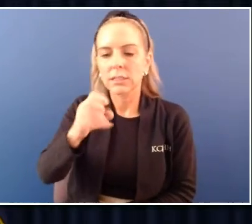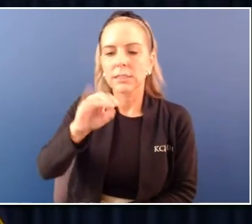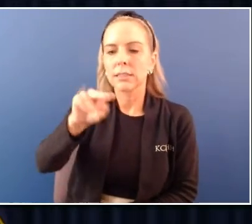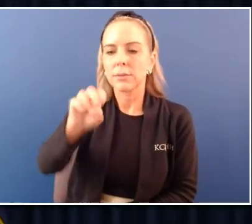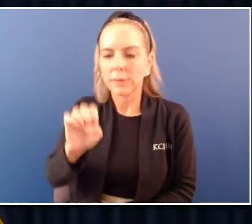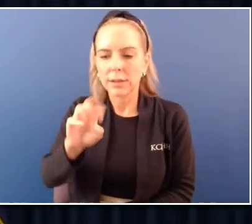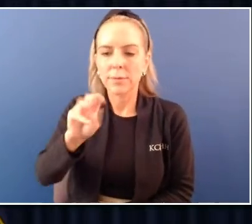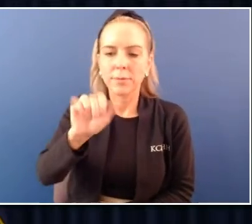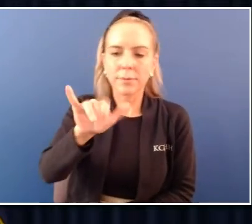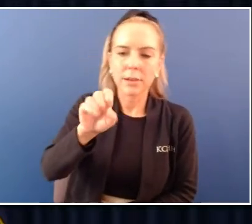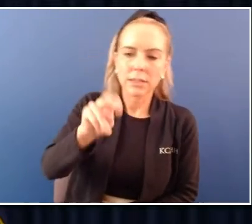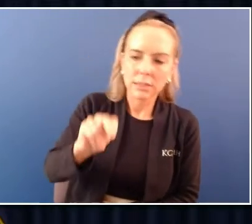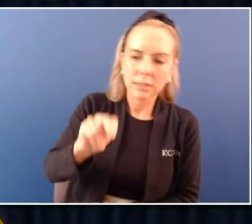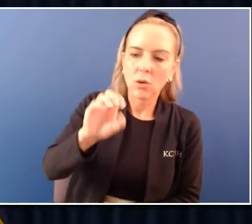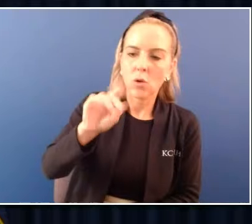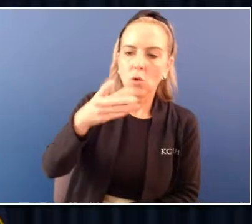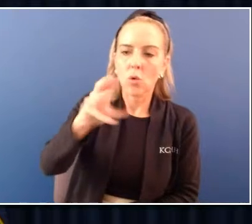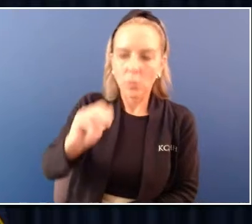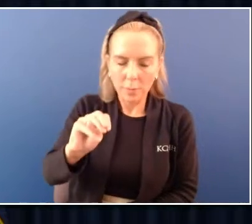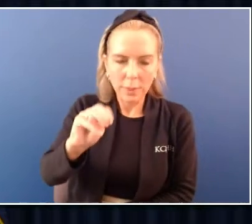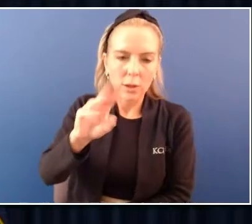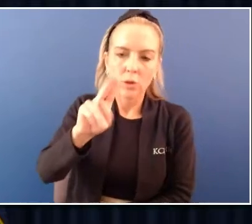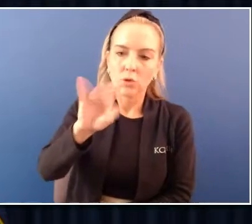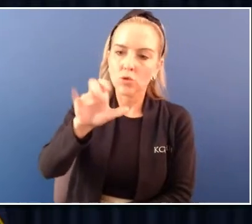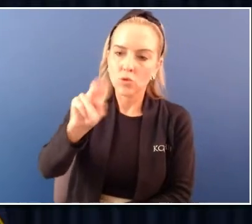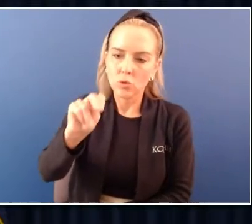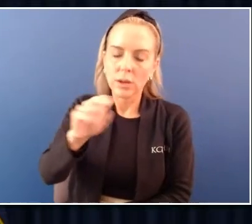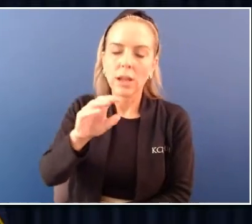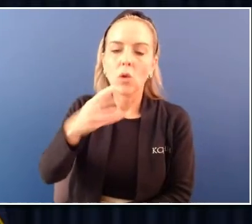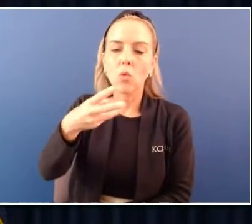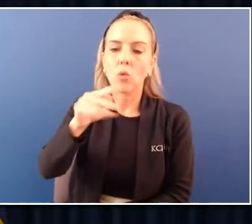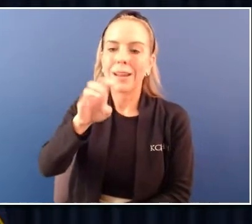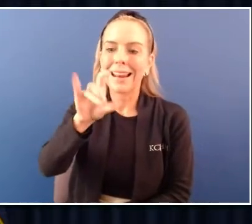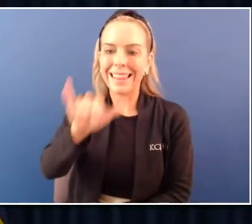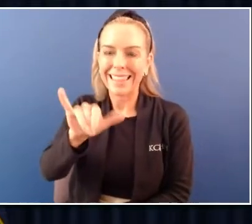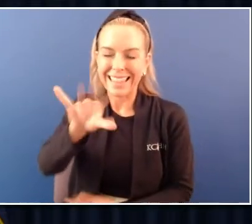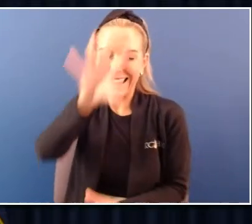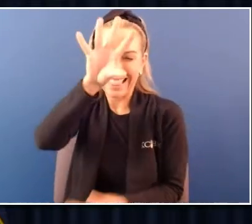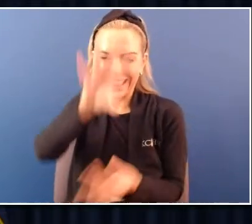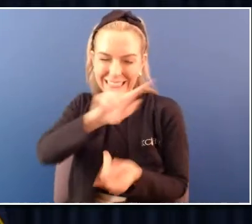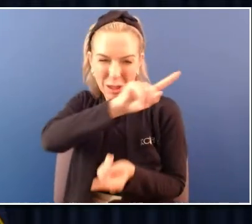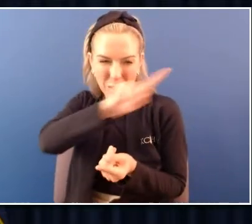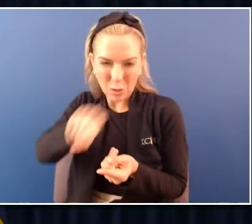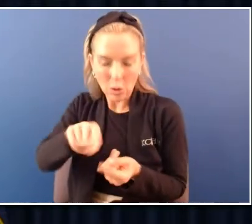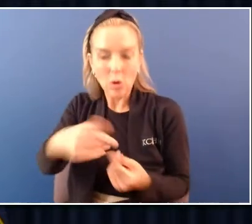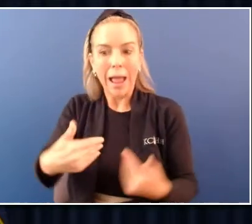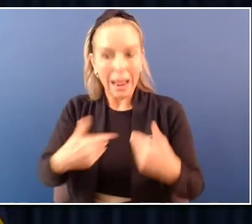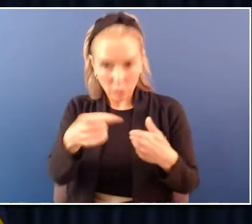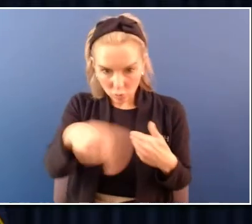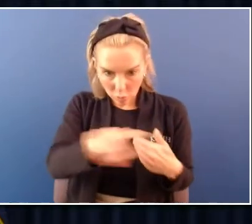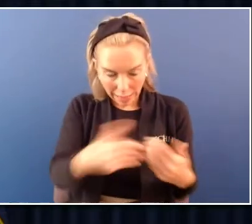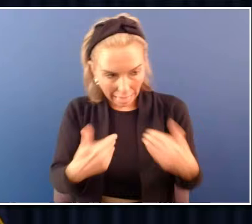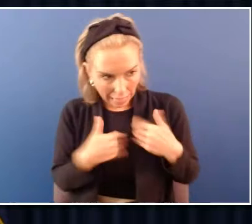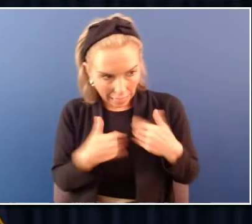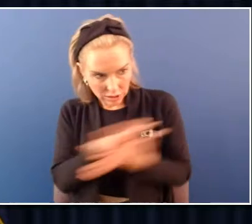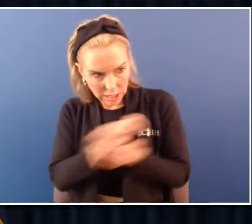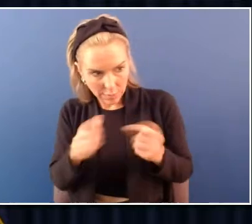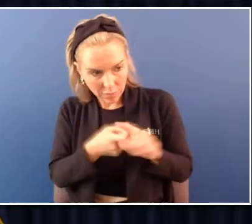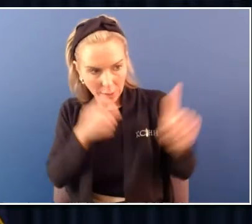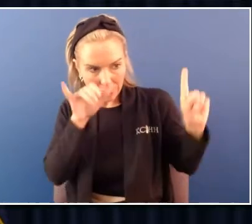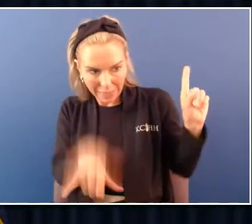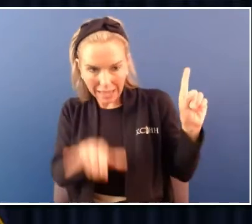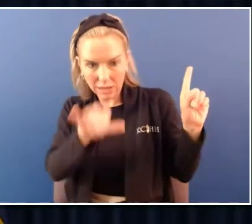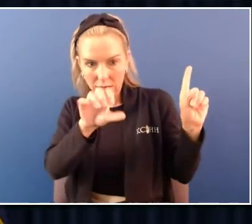Mason, Oldham, Union, and Whitley counties that have damage from the severe storms that struck on